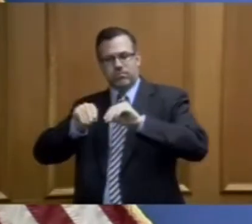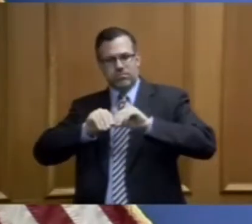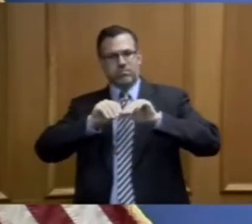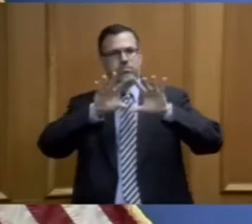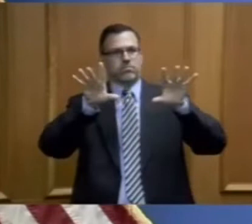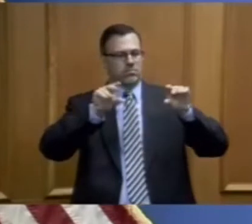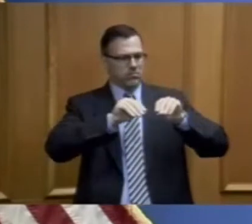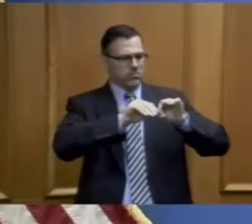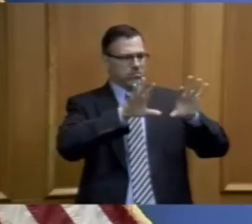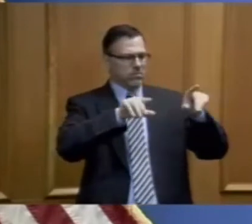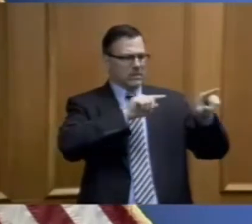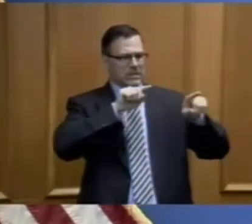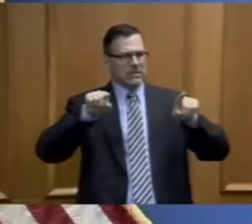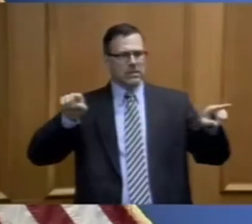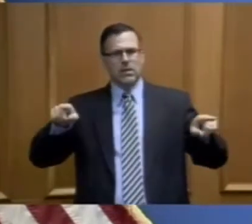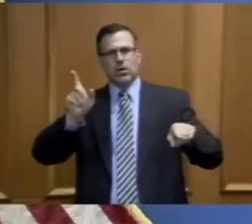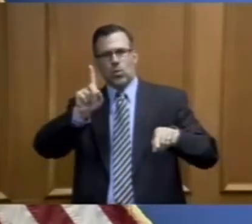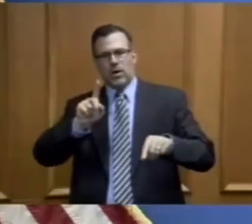those.